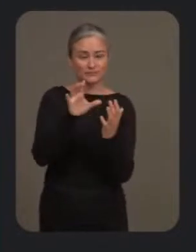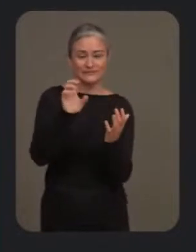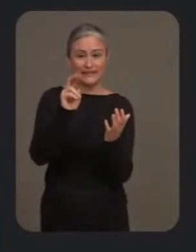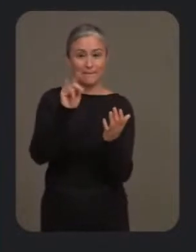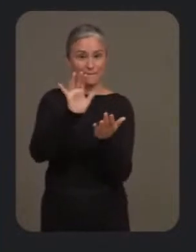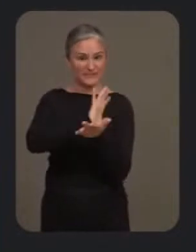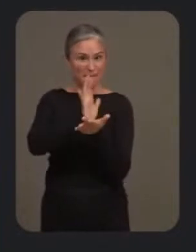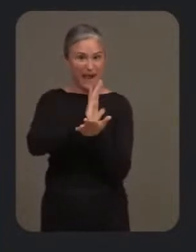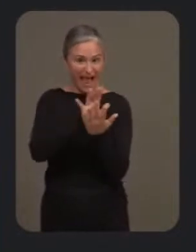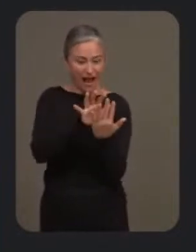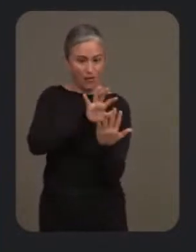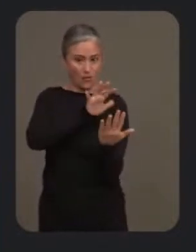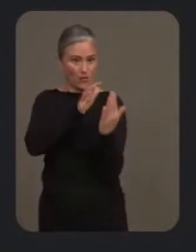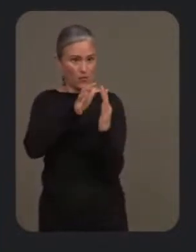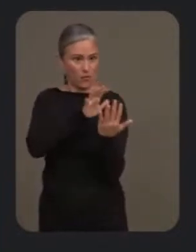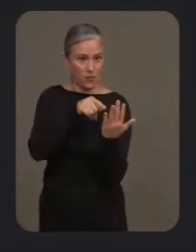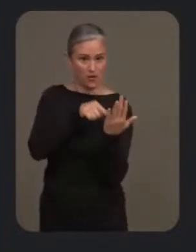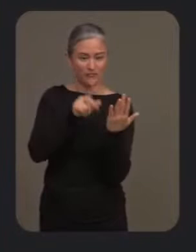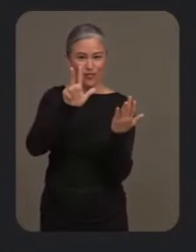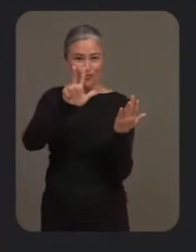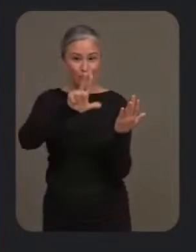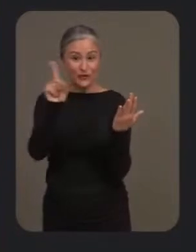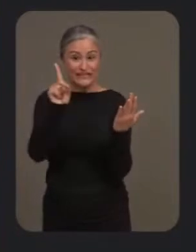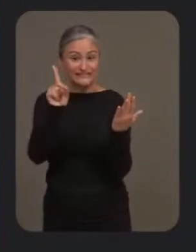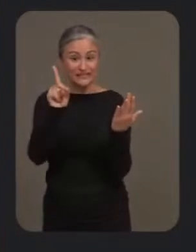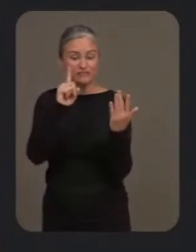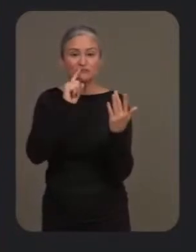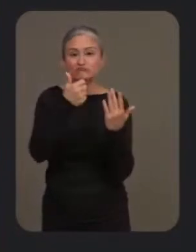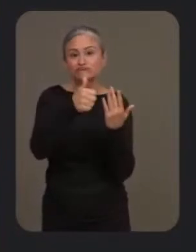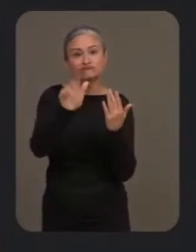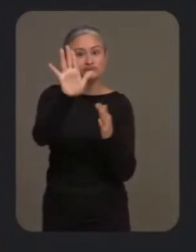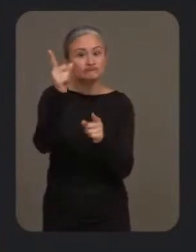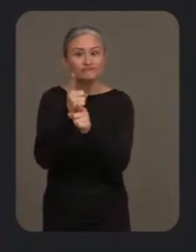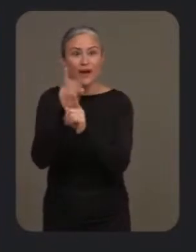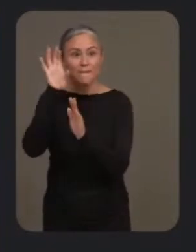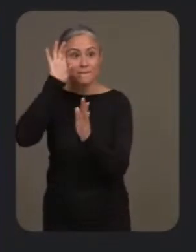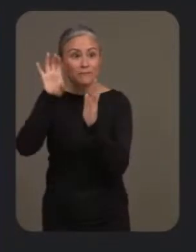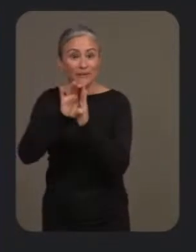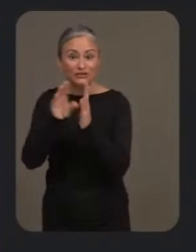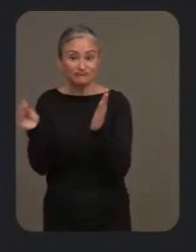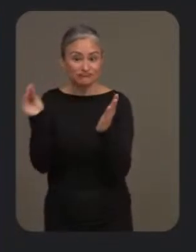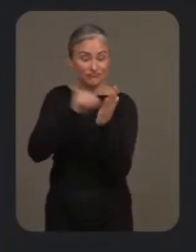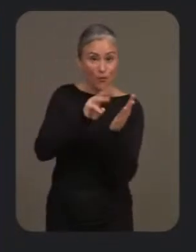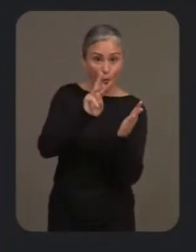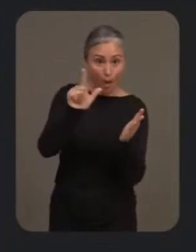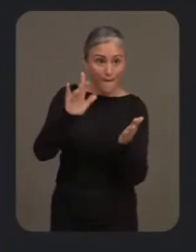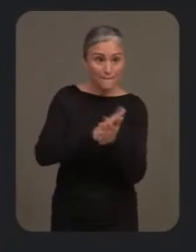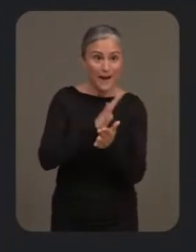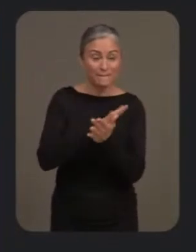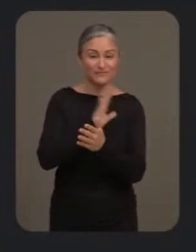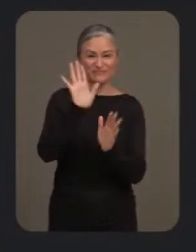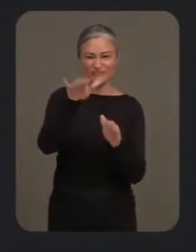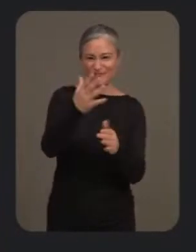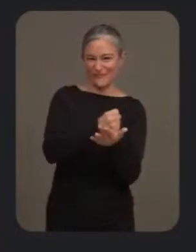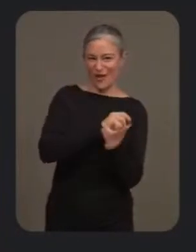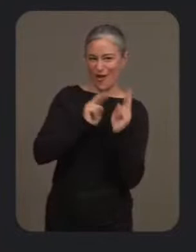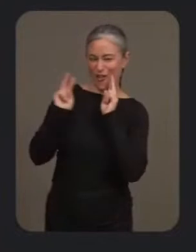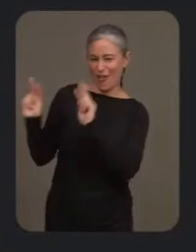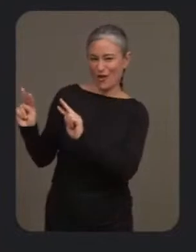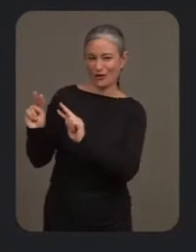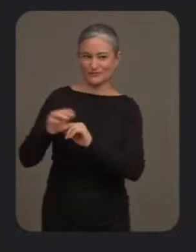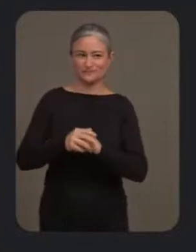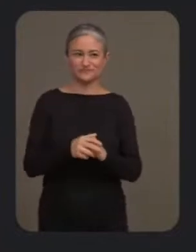3D image from any regular photo and then use it as your wallpaper. So let's take a look. So this time, I'm going to go